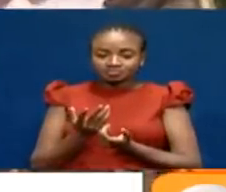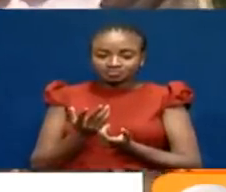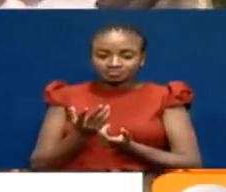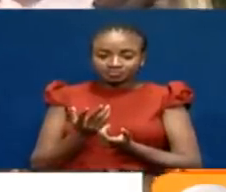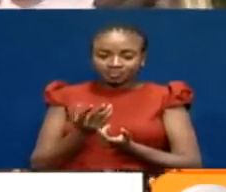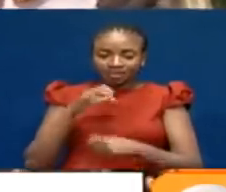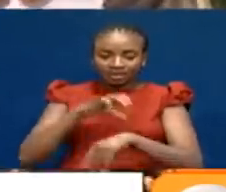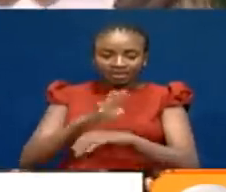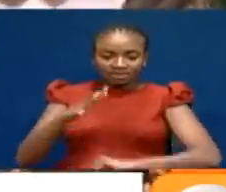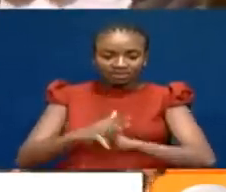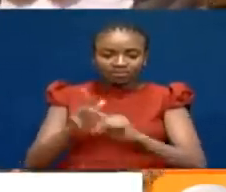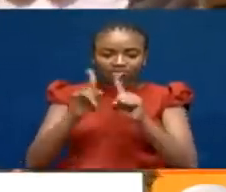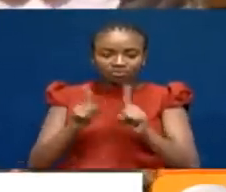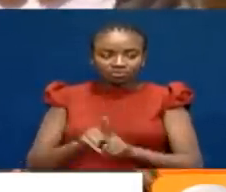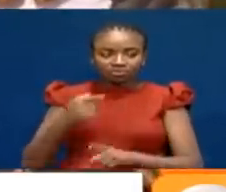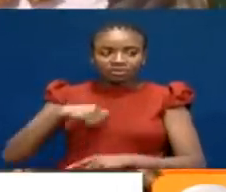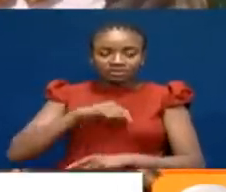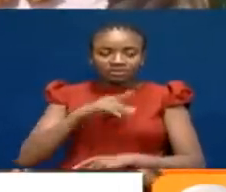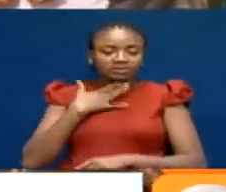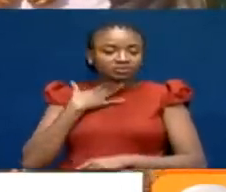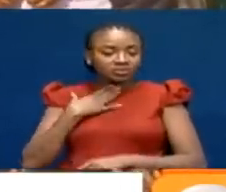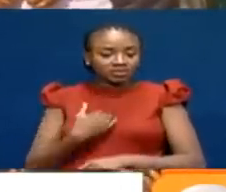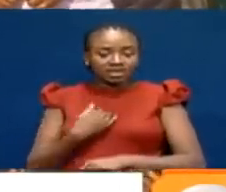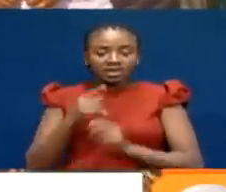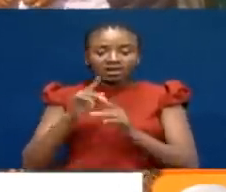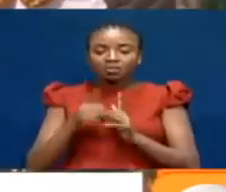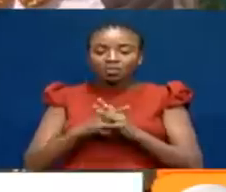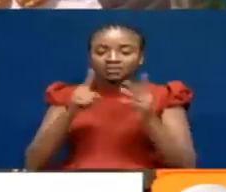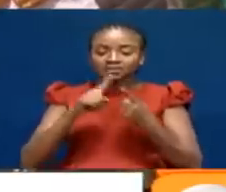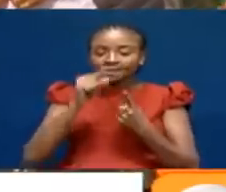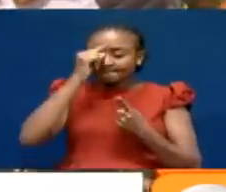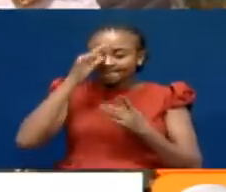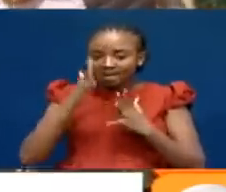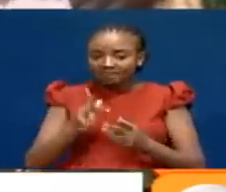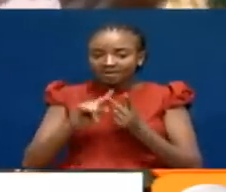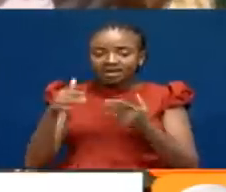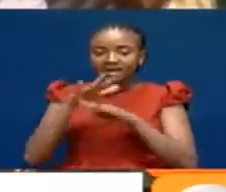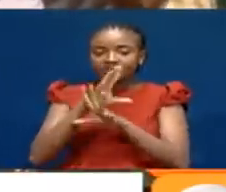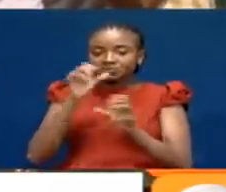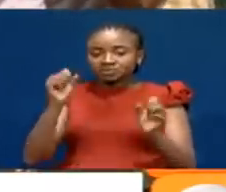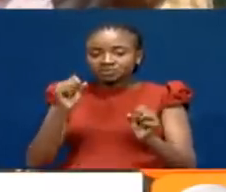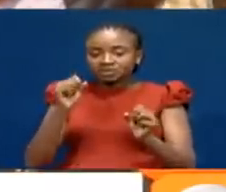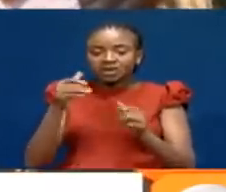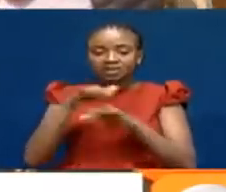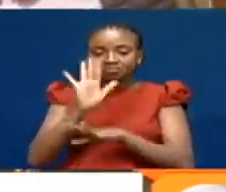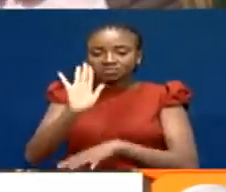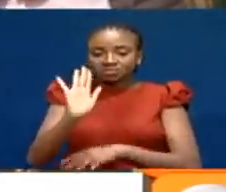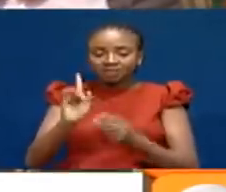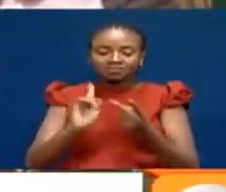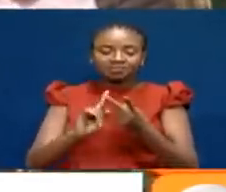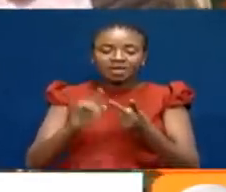Nairobi. Nairobi tunataka kuanzia governor na naibu wake. Women